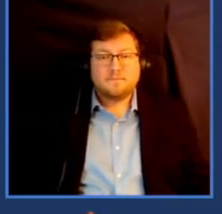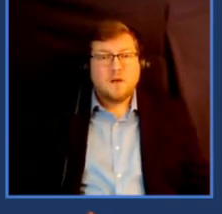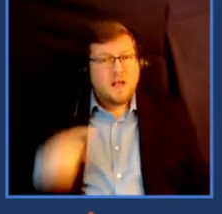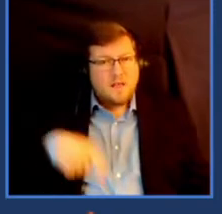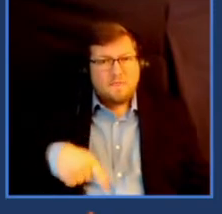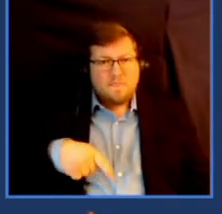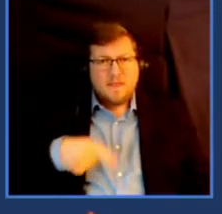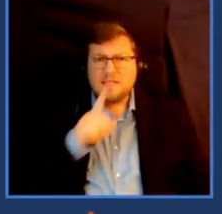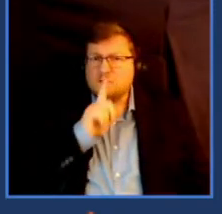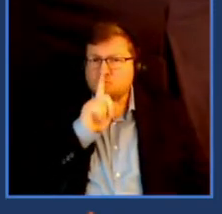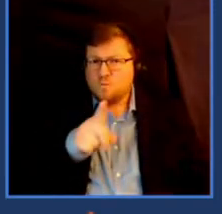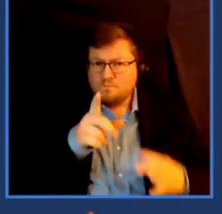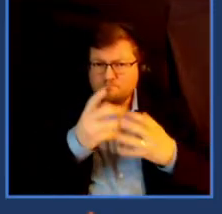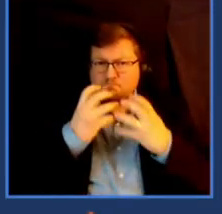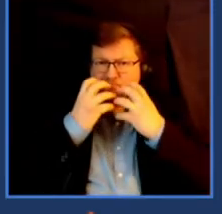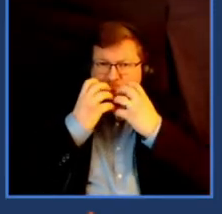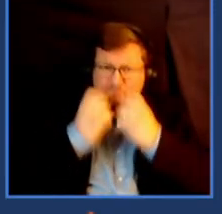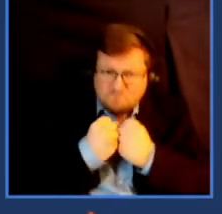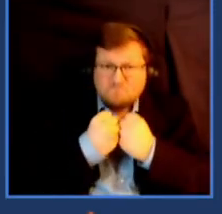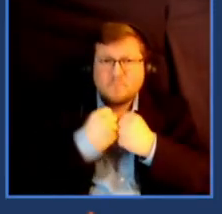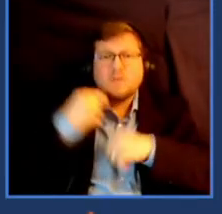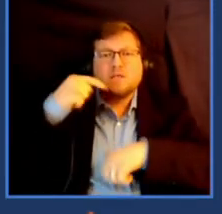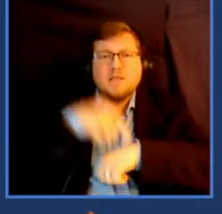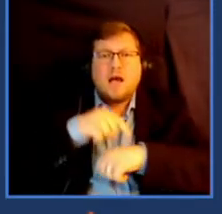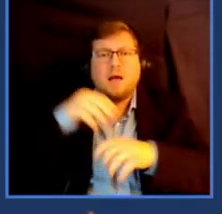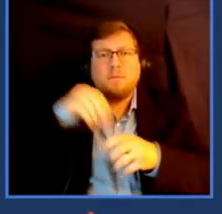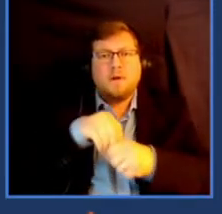in American history.